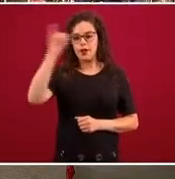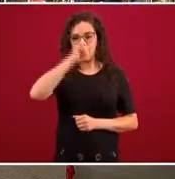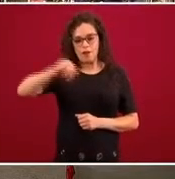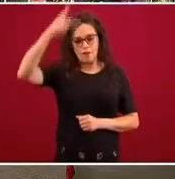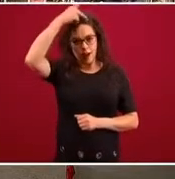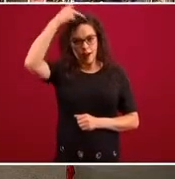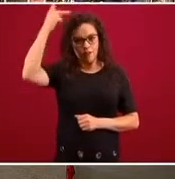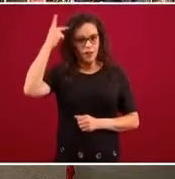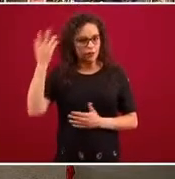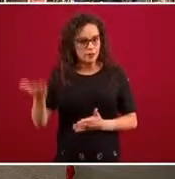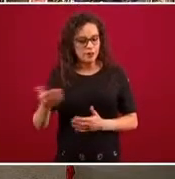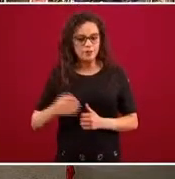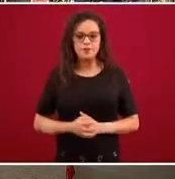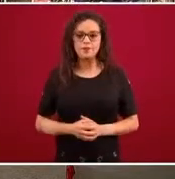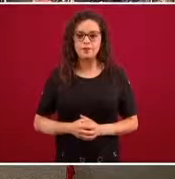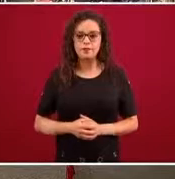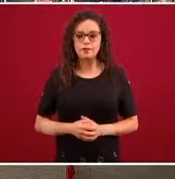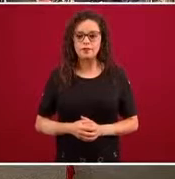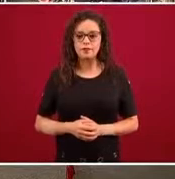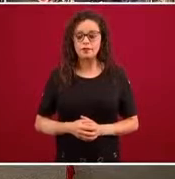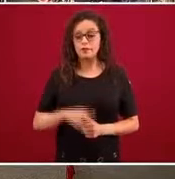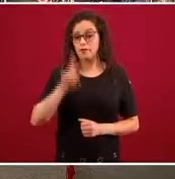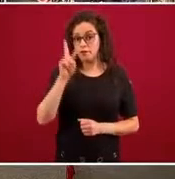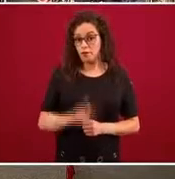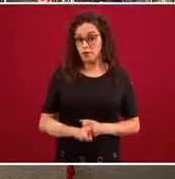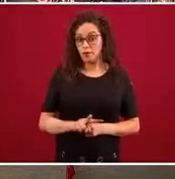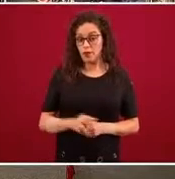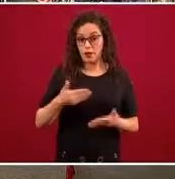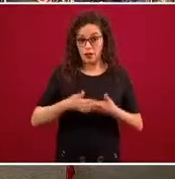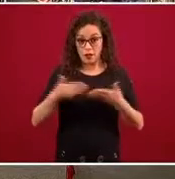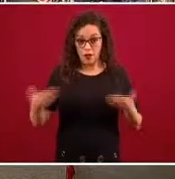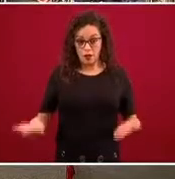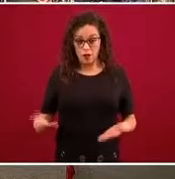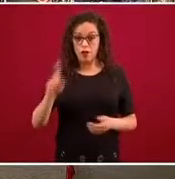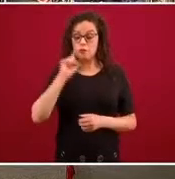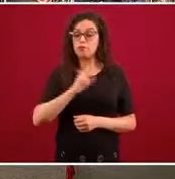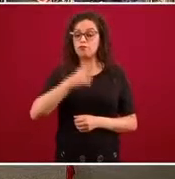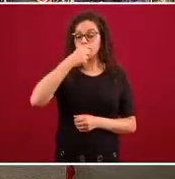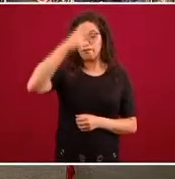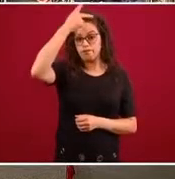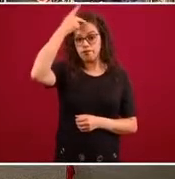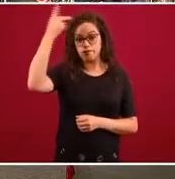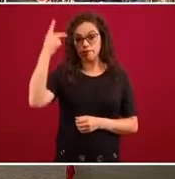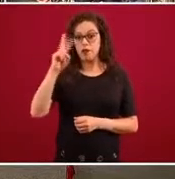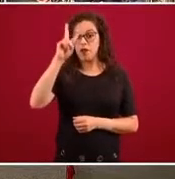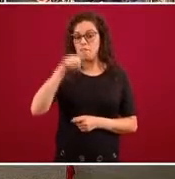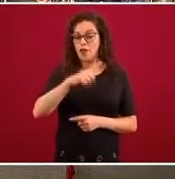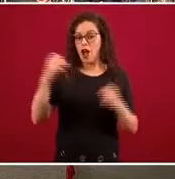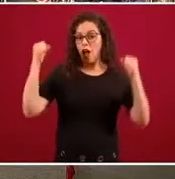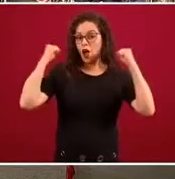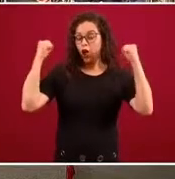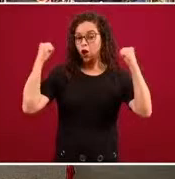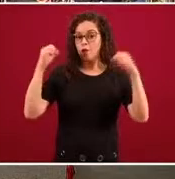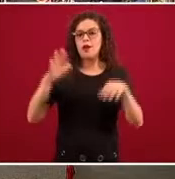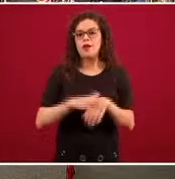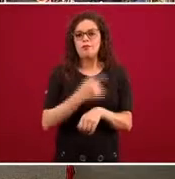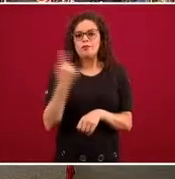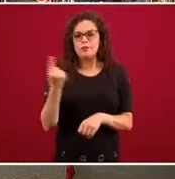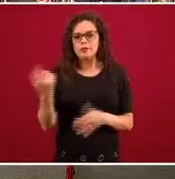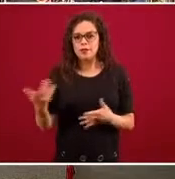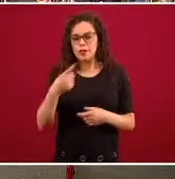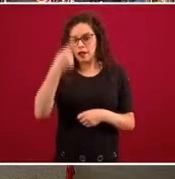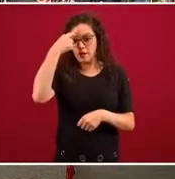for the Sin duda alguna, hoy las chief nurse. son los heroínas, las heroínas, There's no doubt that